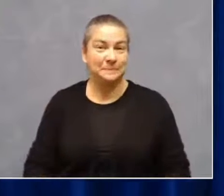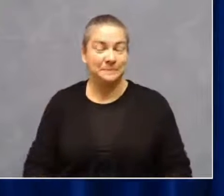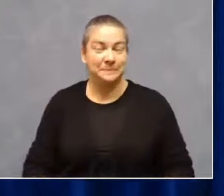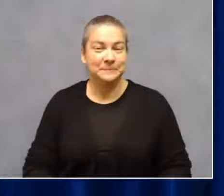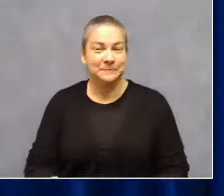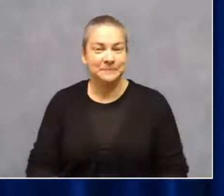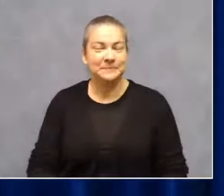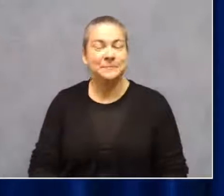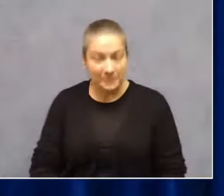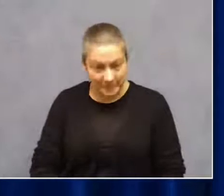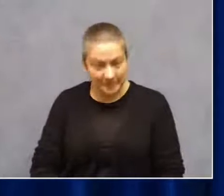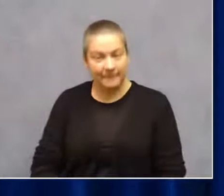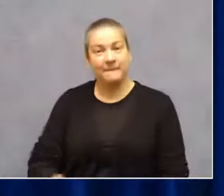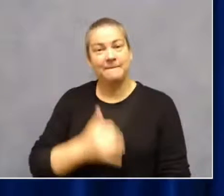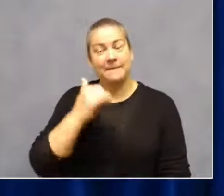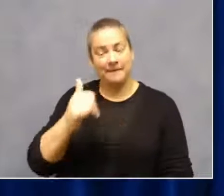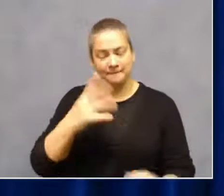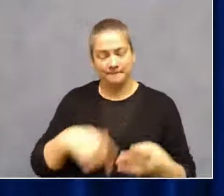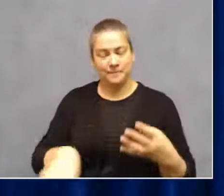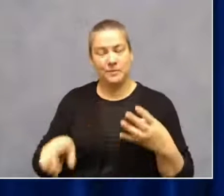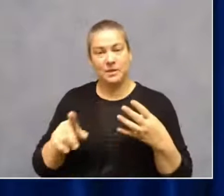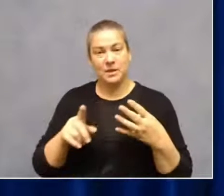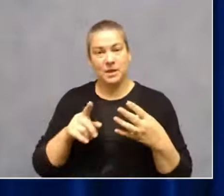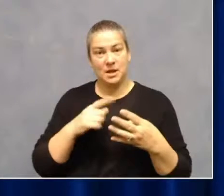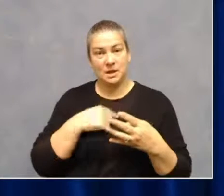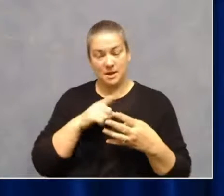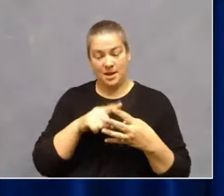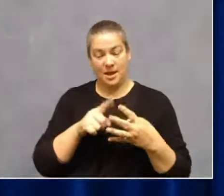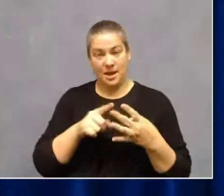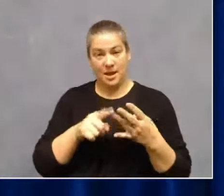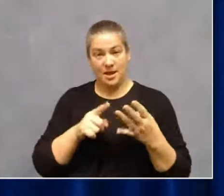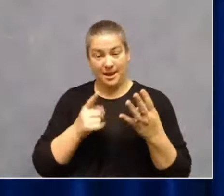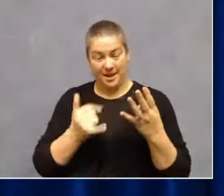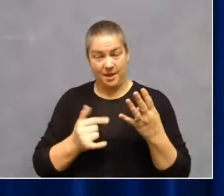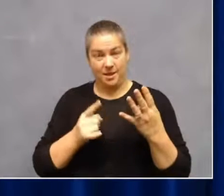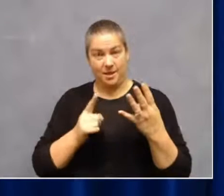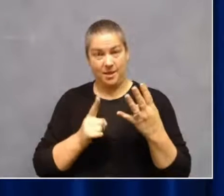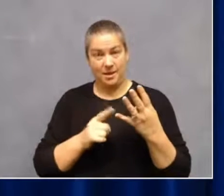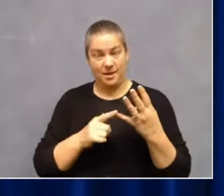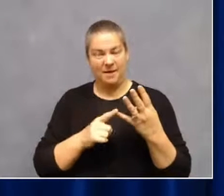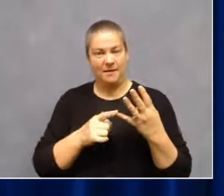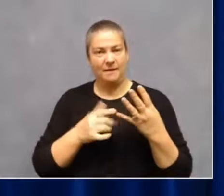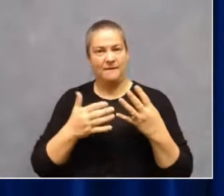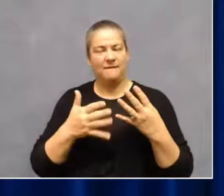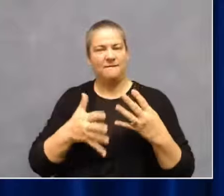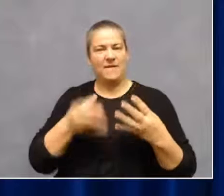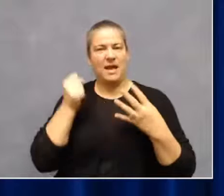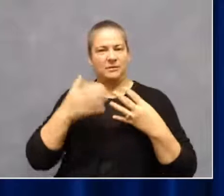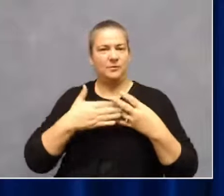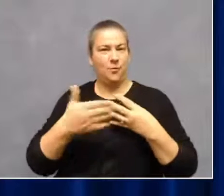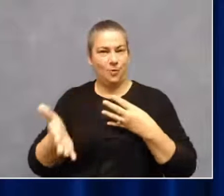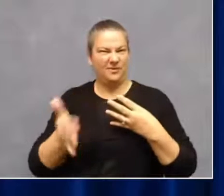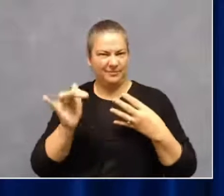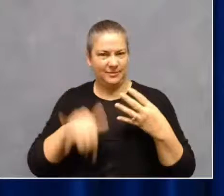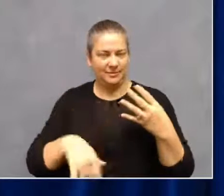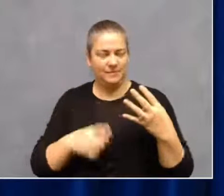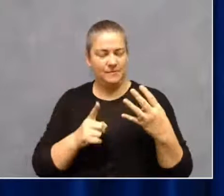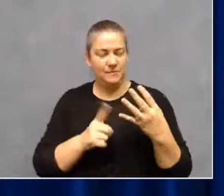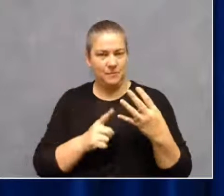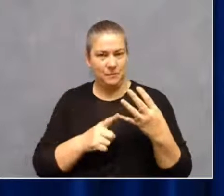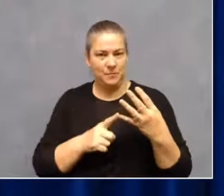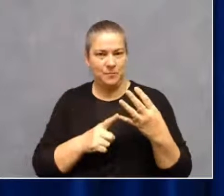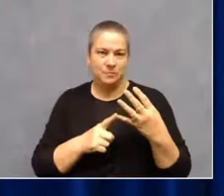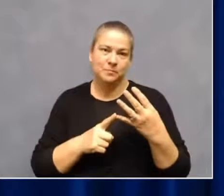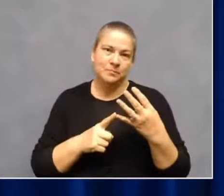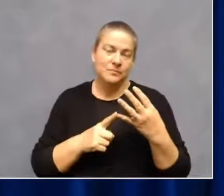As we go to the fourth part of the fast break, the fast at 4, of course, Mask